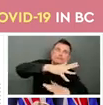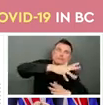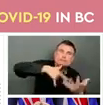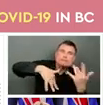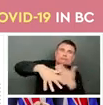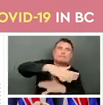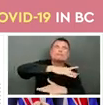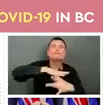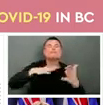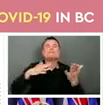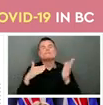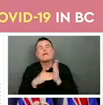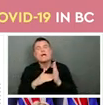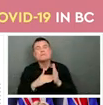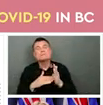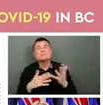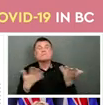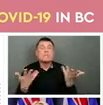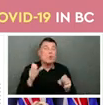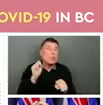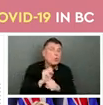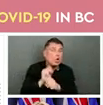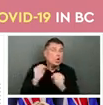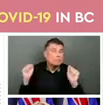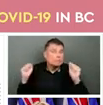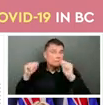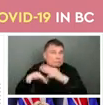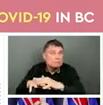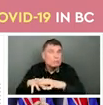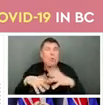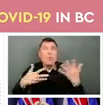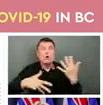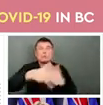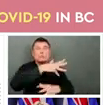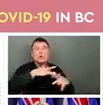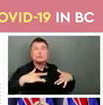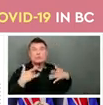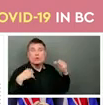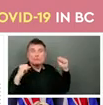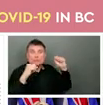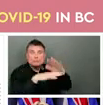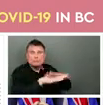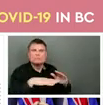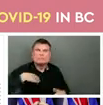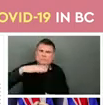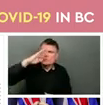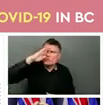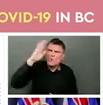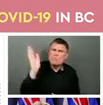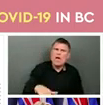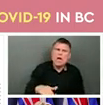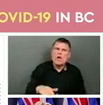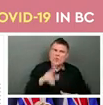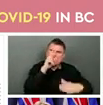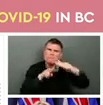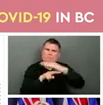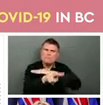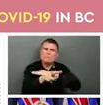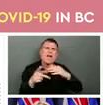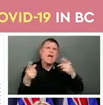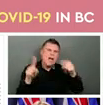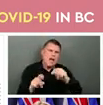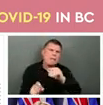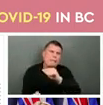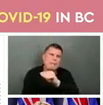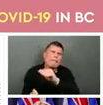interactions that we've been missing for so long, we will expect to see some cases again, and some clusters, and some transmission